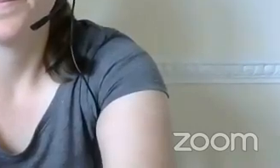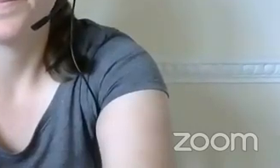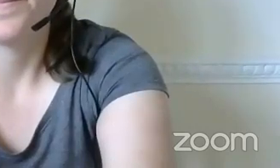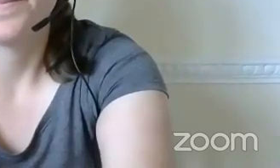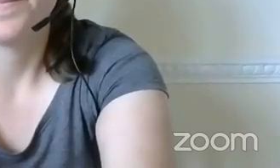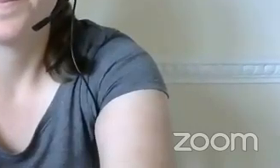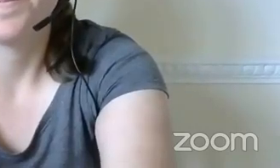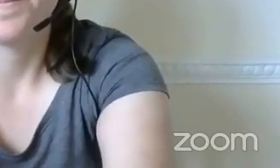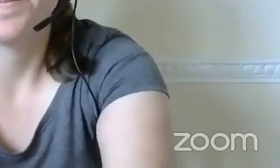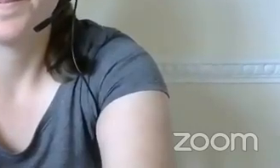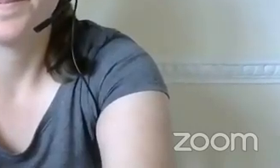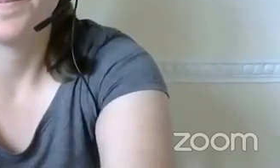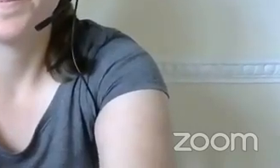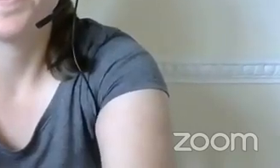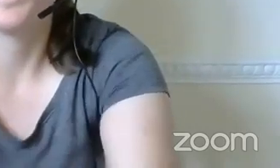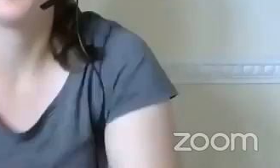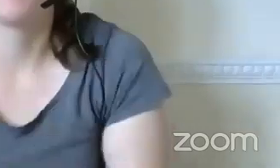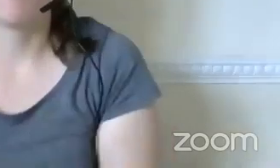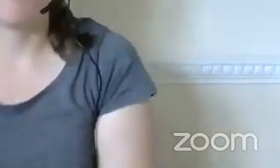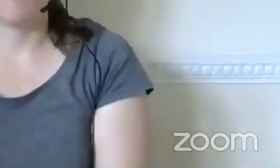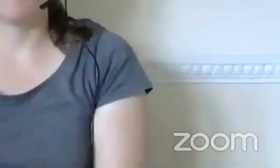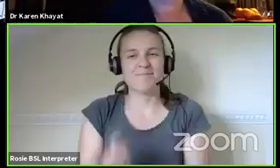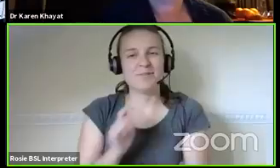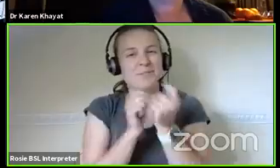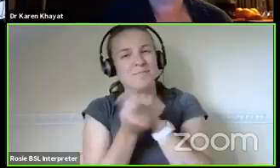Sorry, I was just spotlighting interpreter.